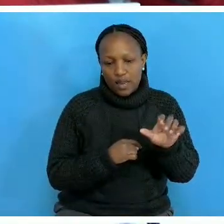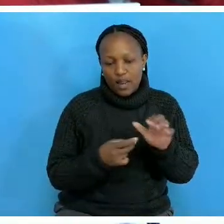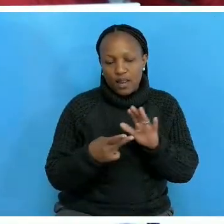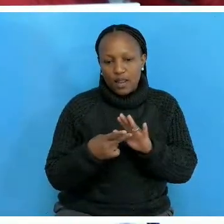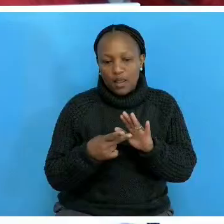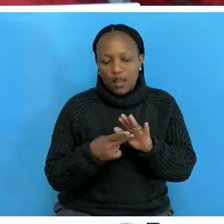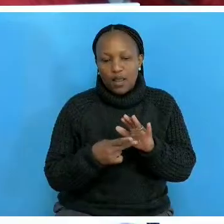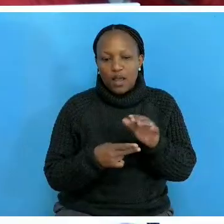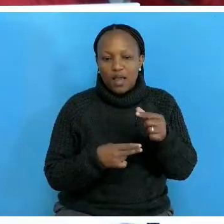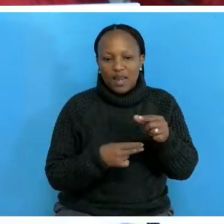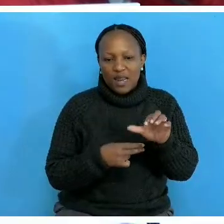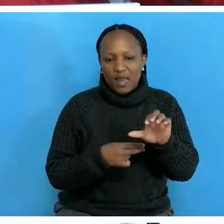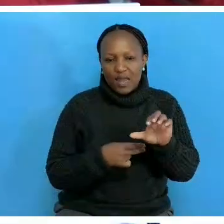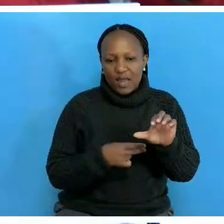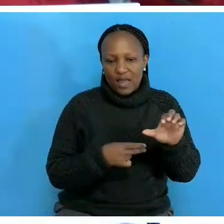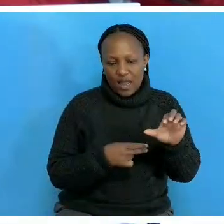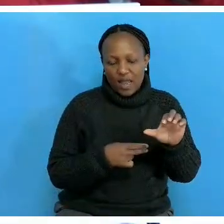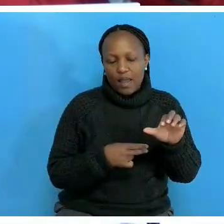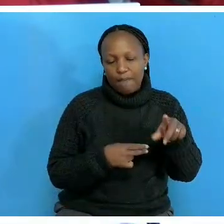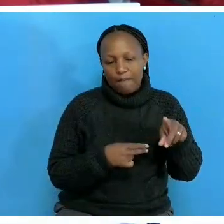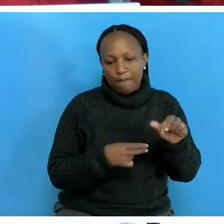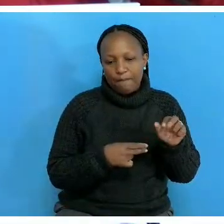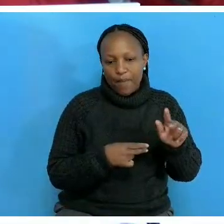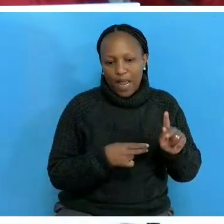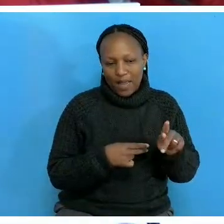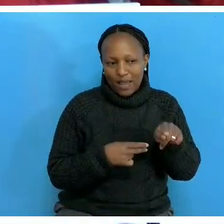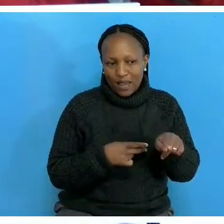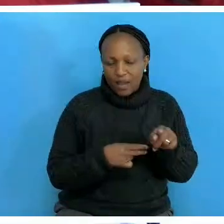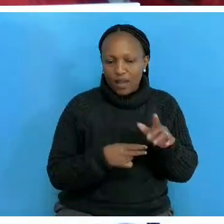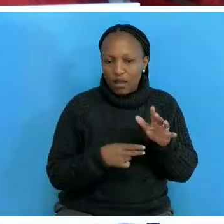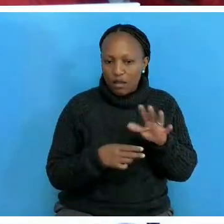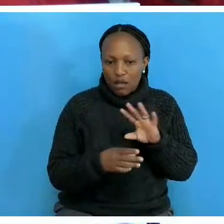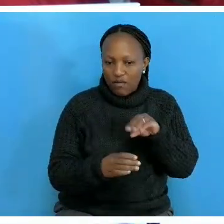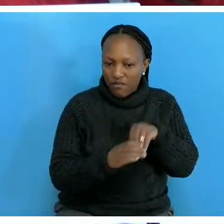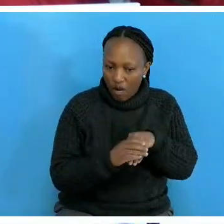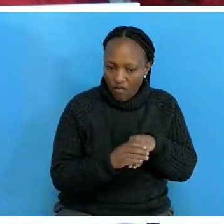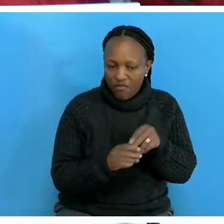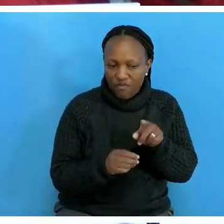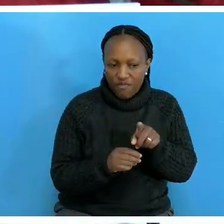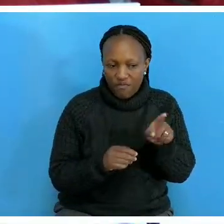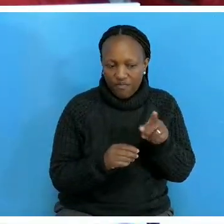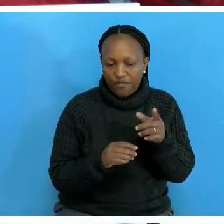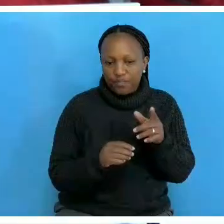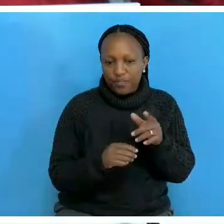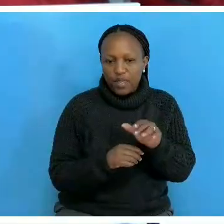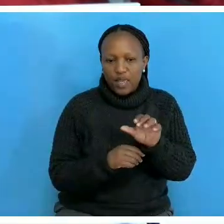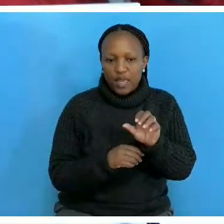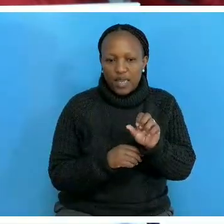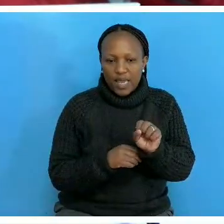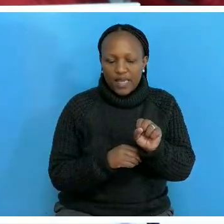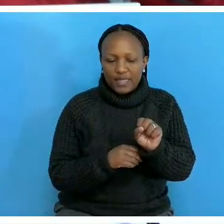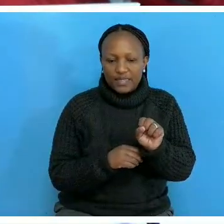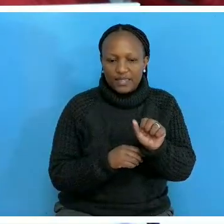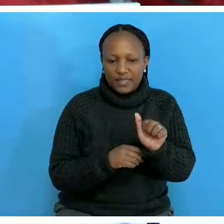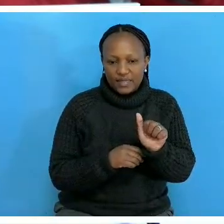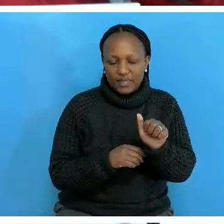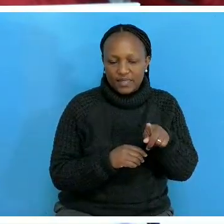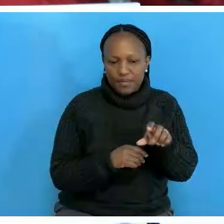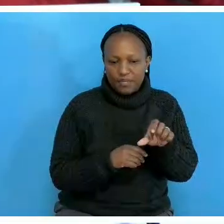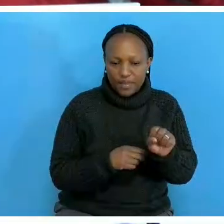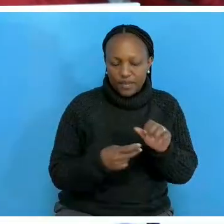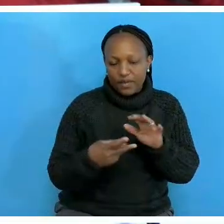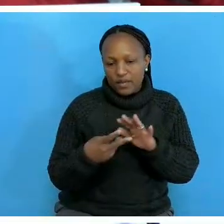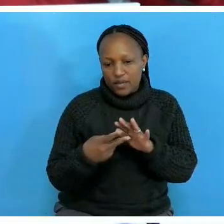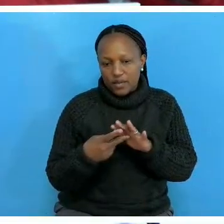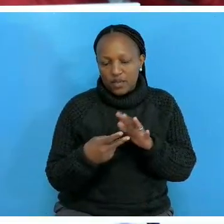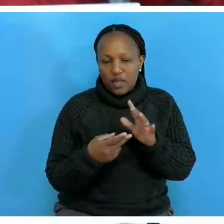other communities we need to go and address, is to come and say, what is the involvement of the SAPS? What is the involvement with